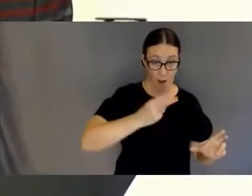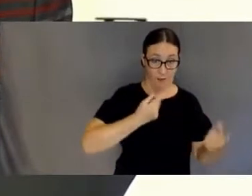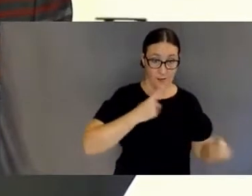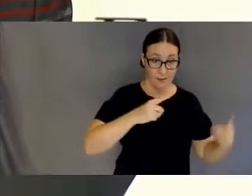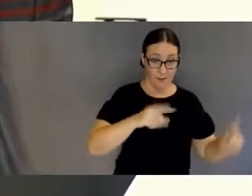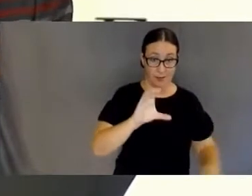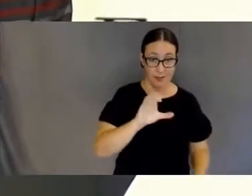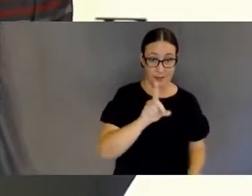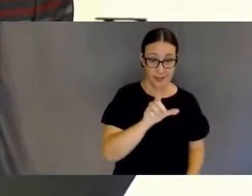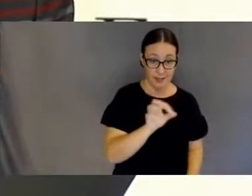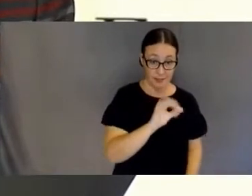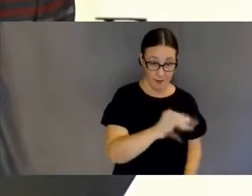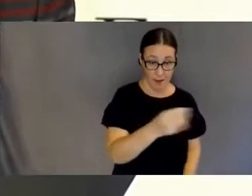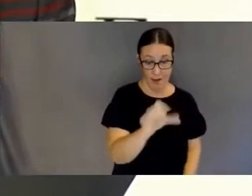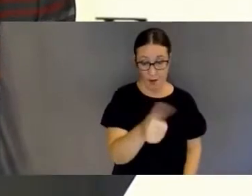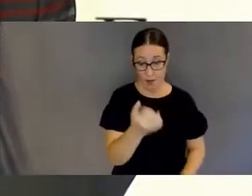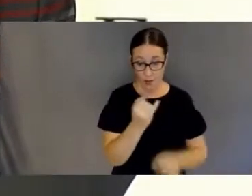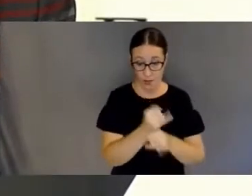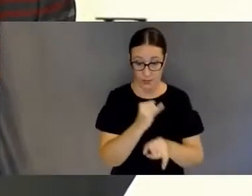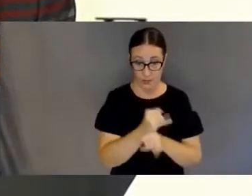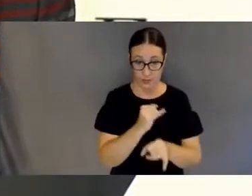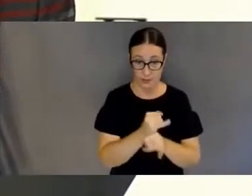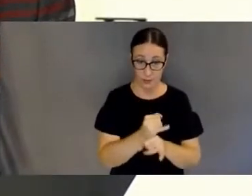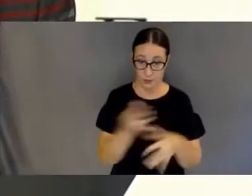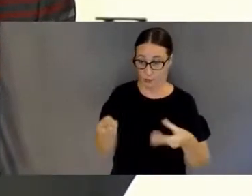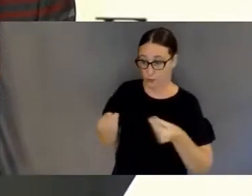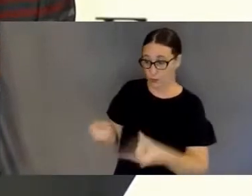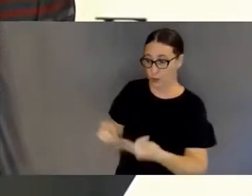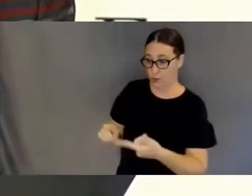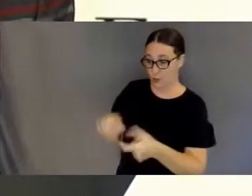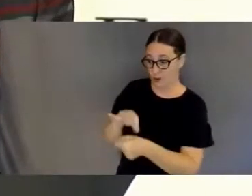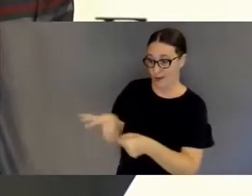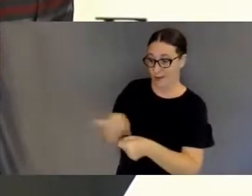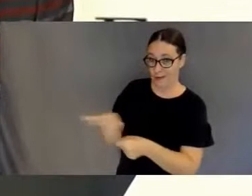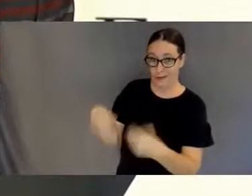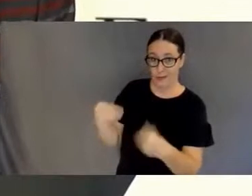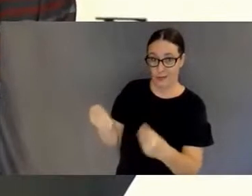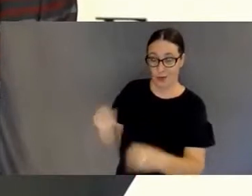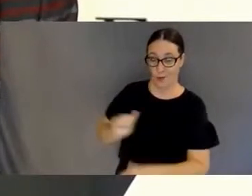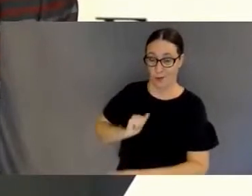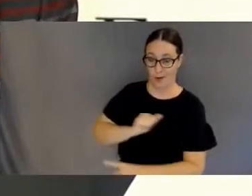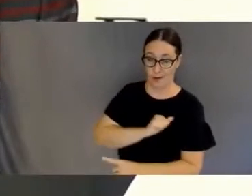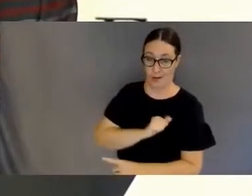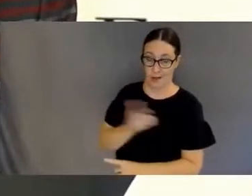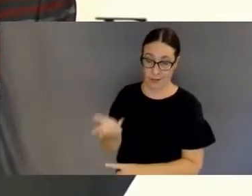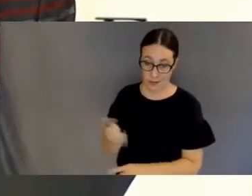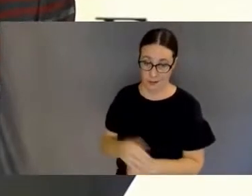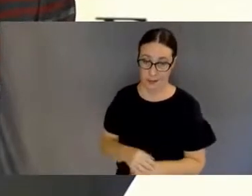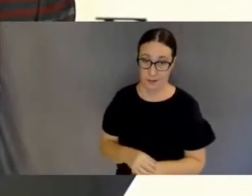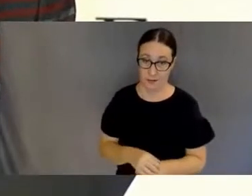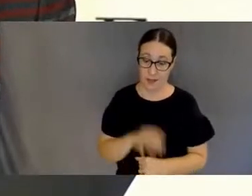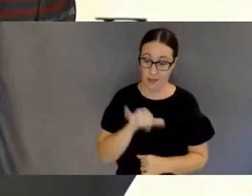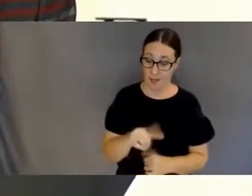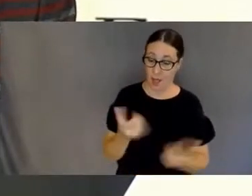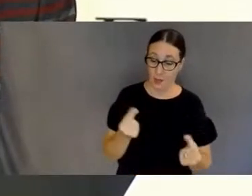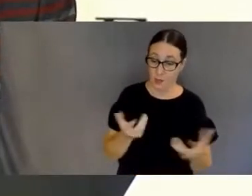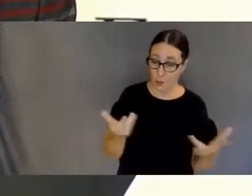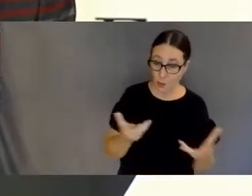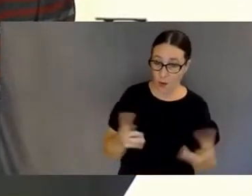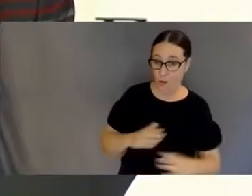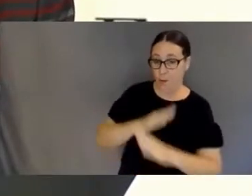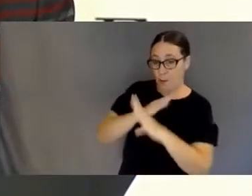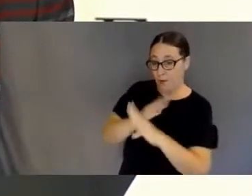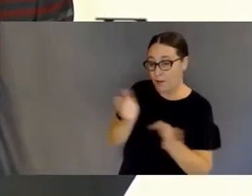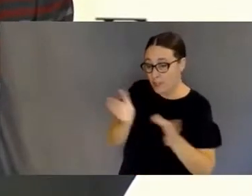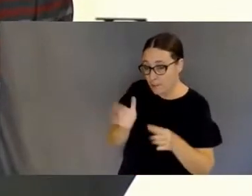other institutions to a tea shop in Atlanta. Because what this will do is prevent small